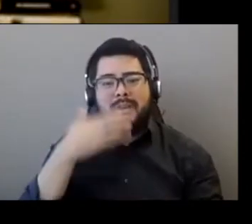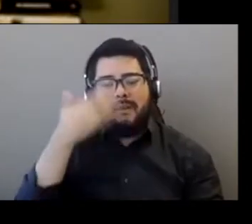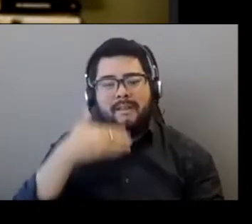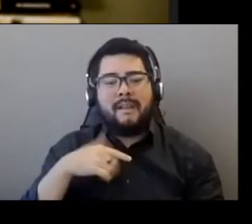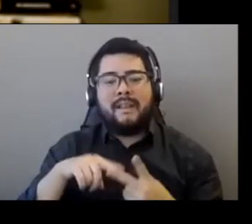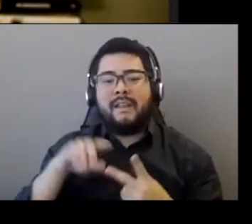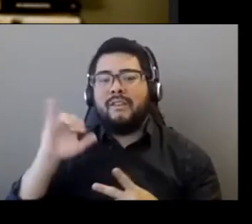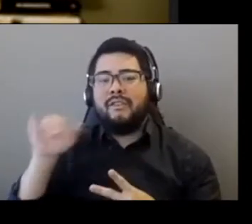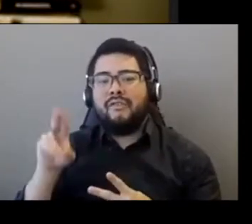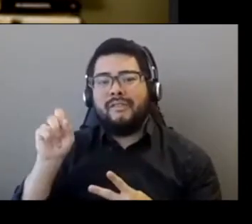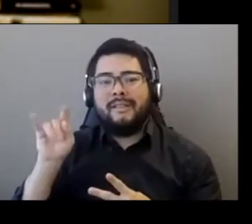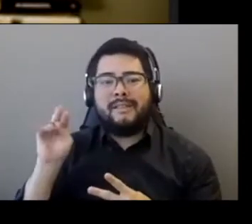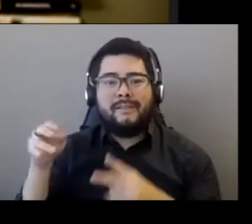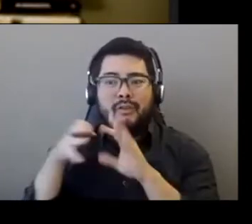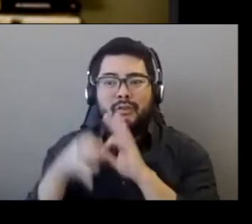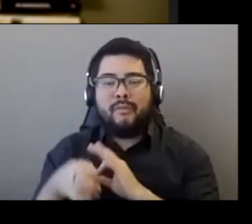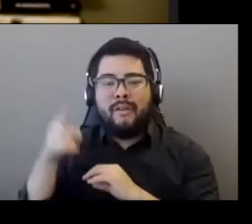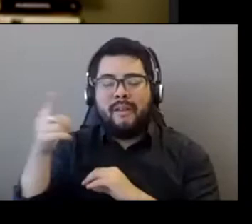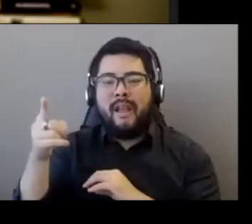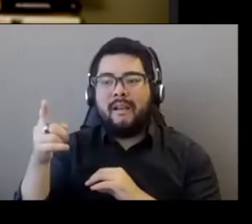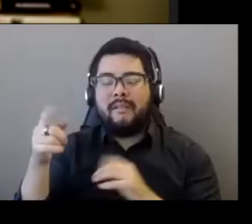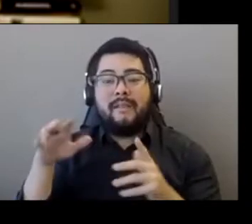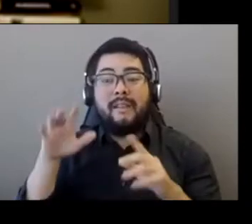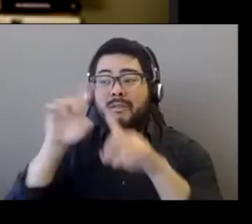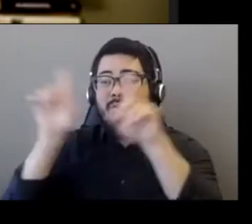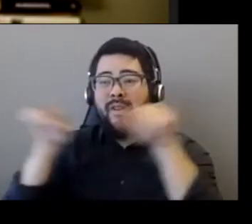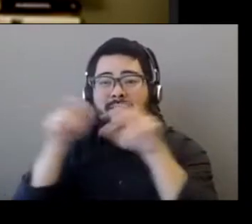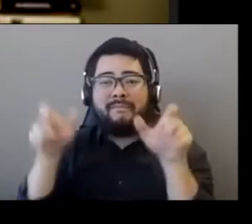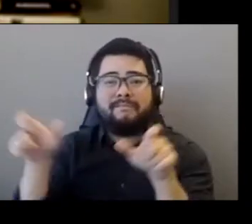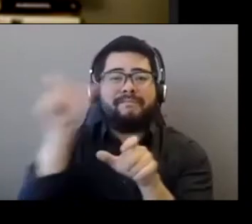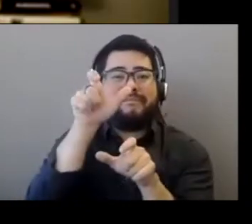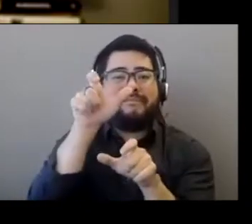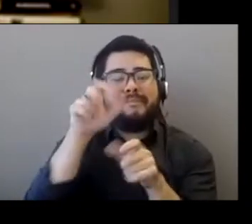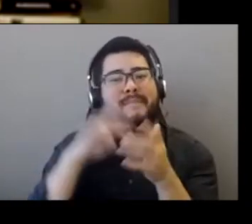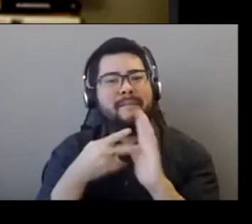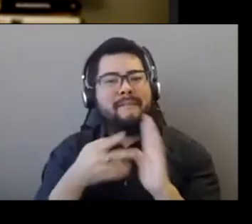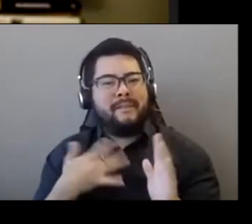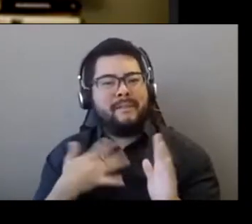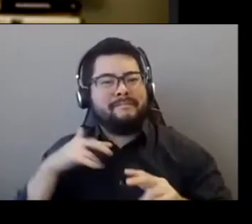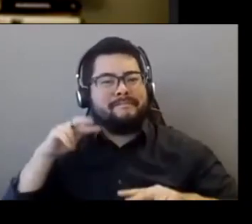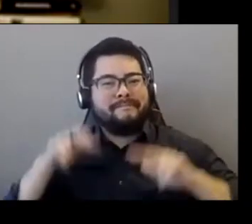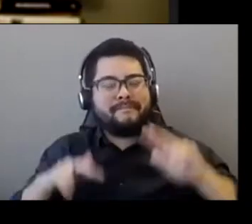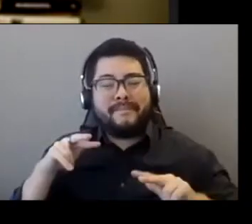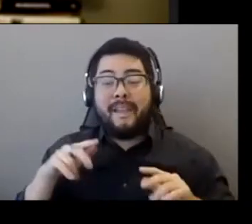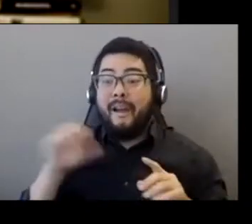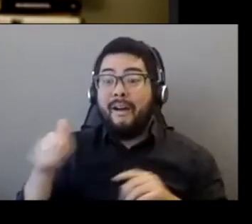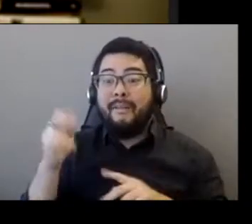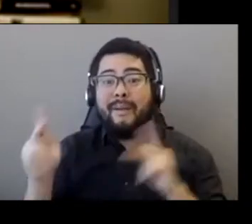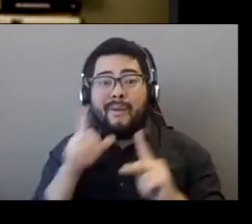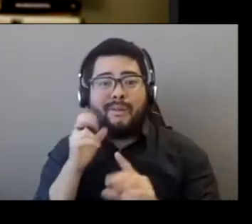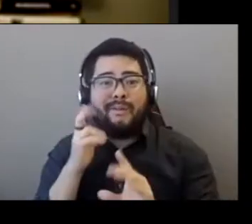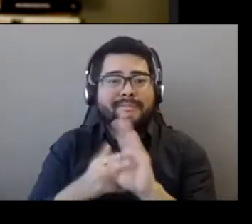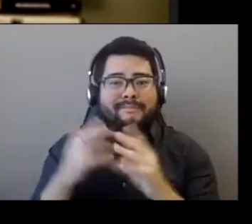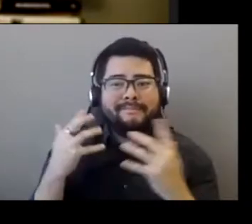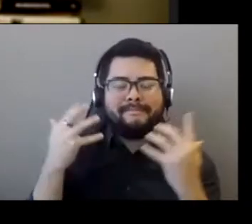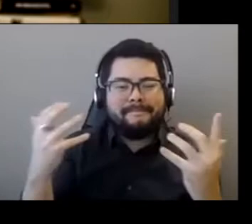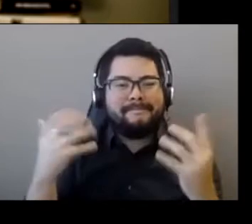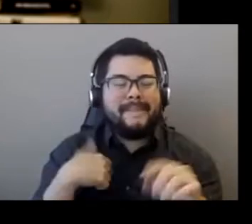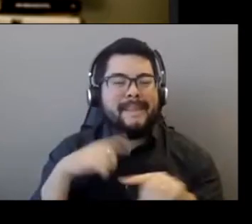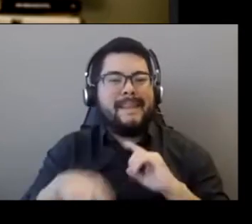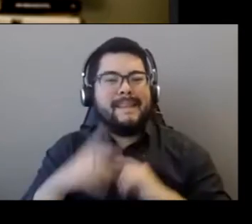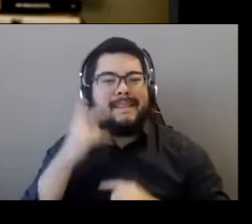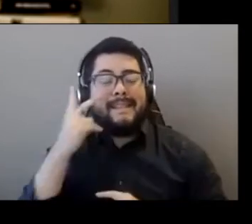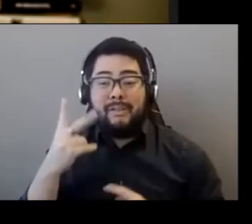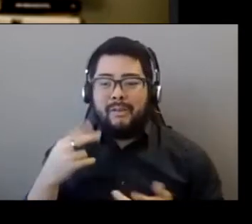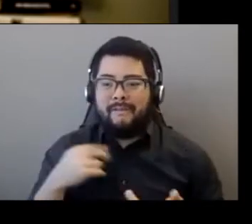me doing sign language. This is just me and Justin and I can't see anybody. It's so strange doing these lectures.